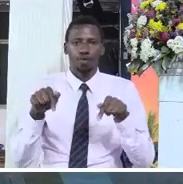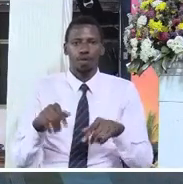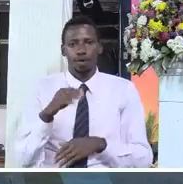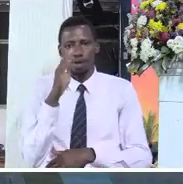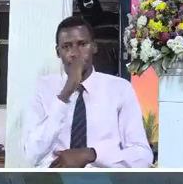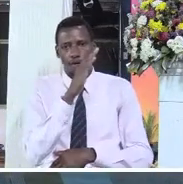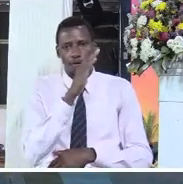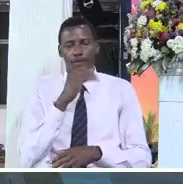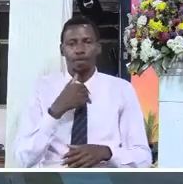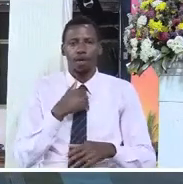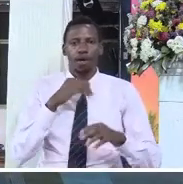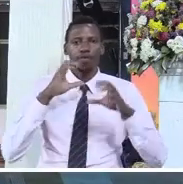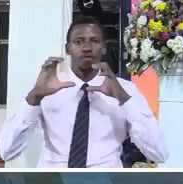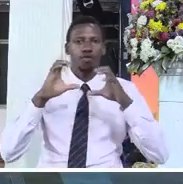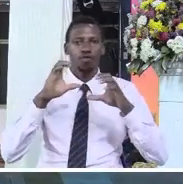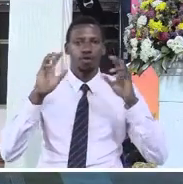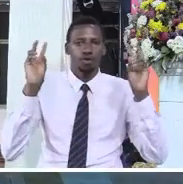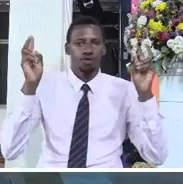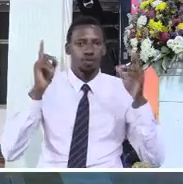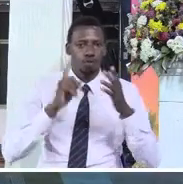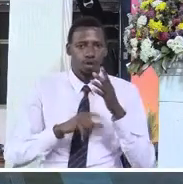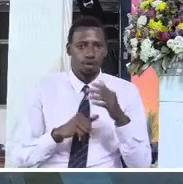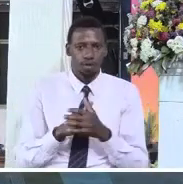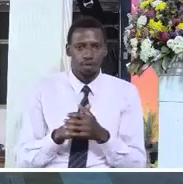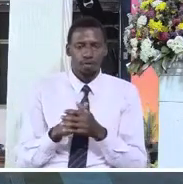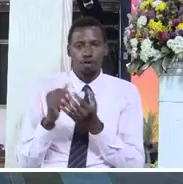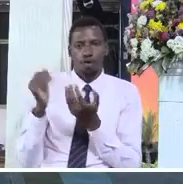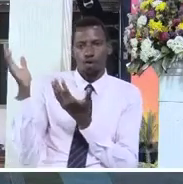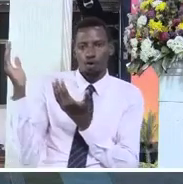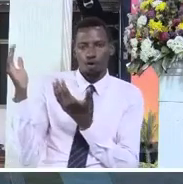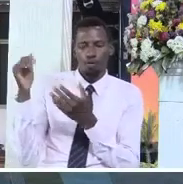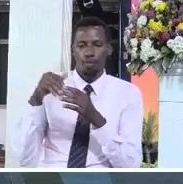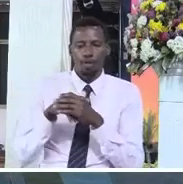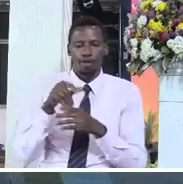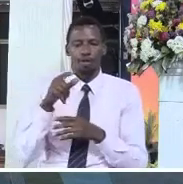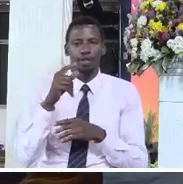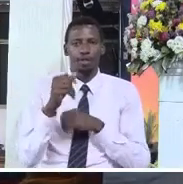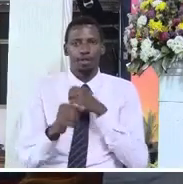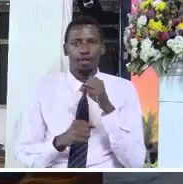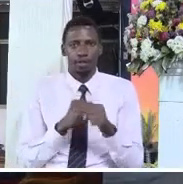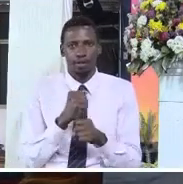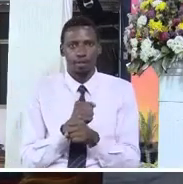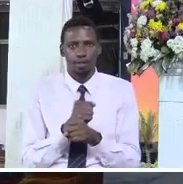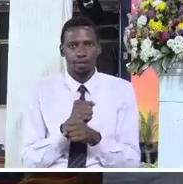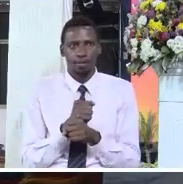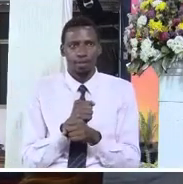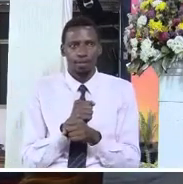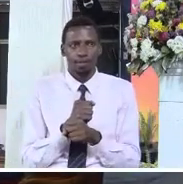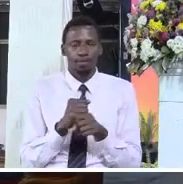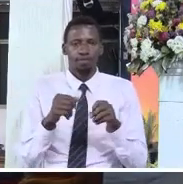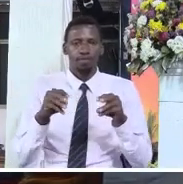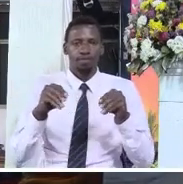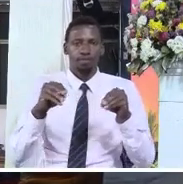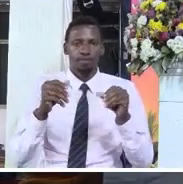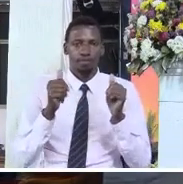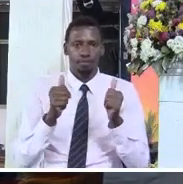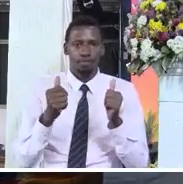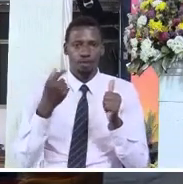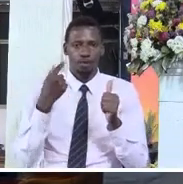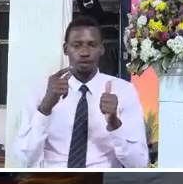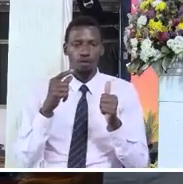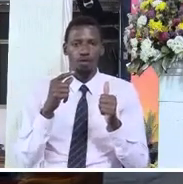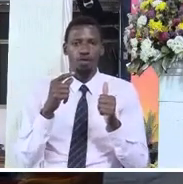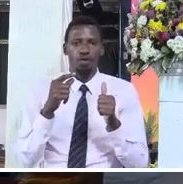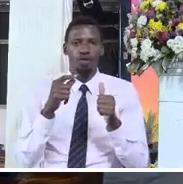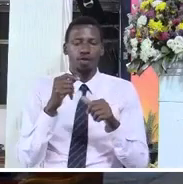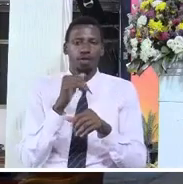a conversation titled Hope in PCM, a Fertile Training Ground for Church Workers.